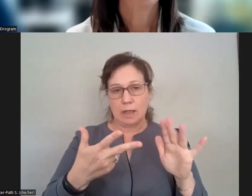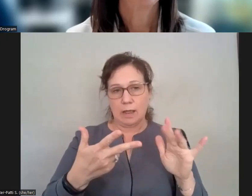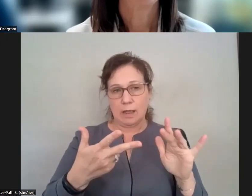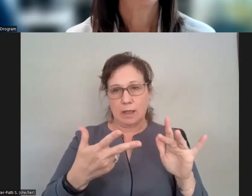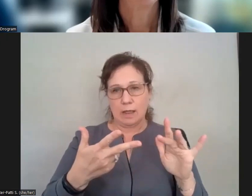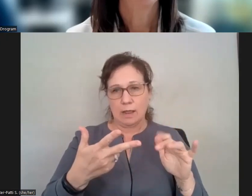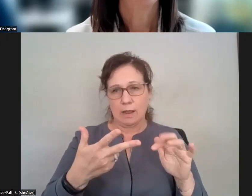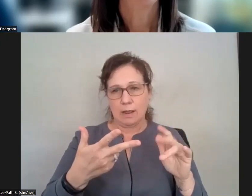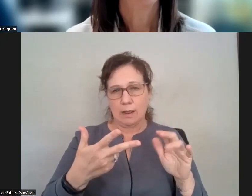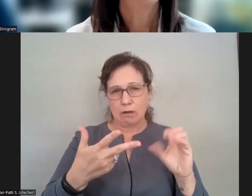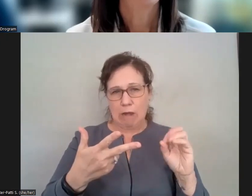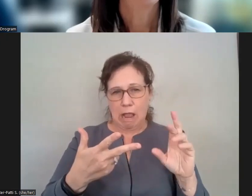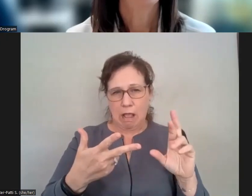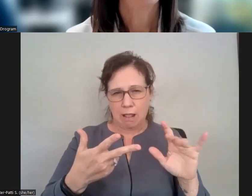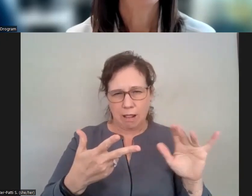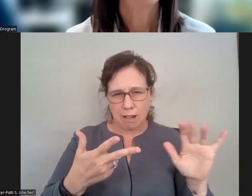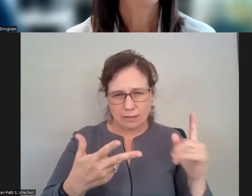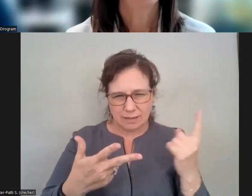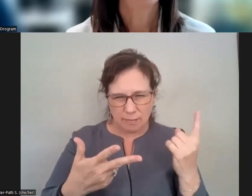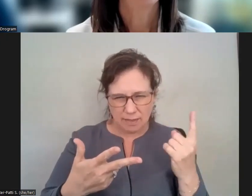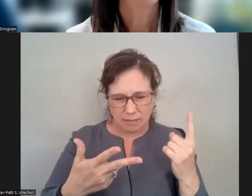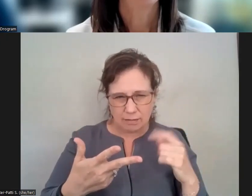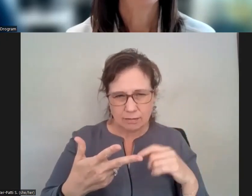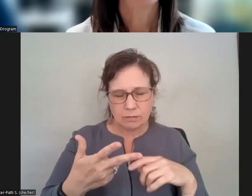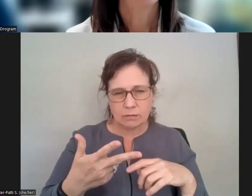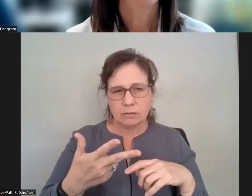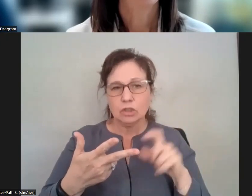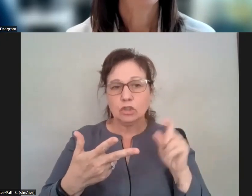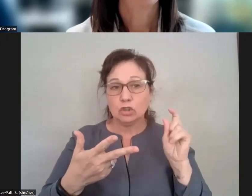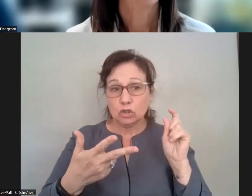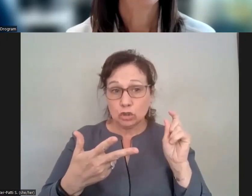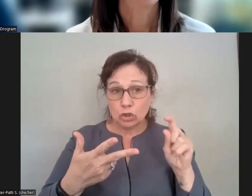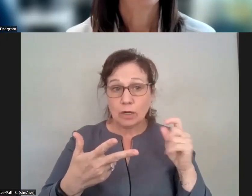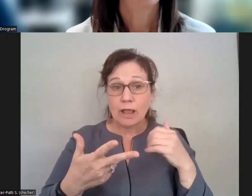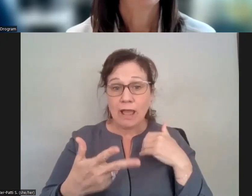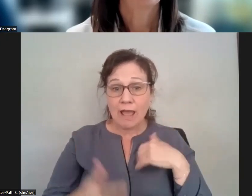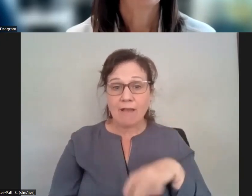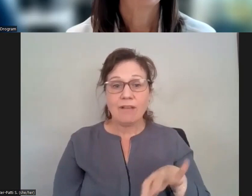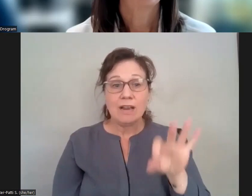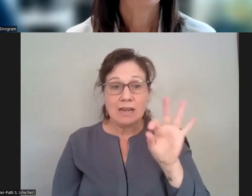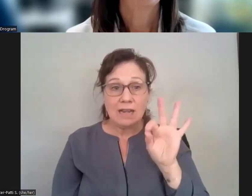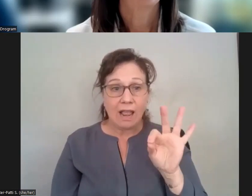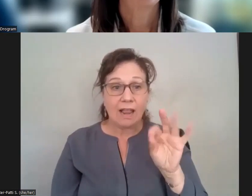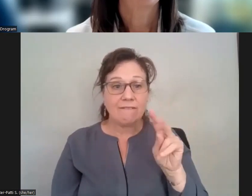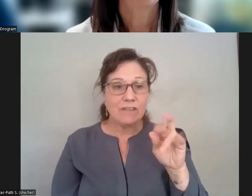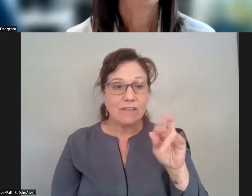quadrivalent vaccine? Yeah. Yes. Should they get the 9-valent?